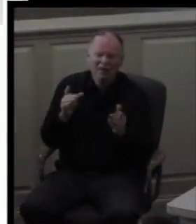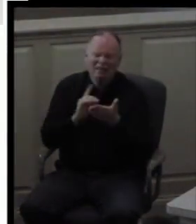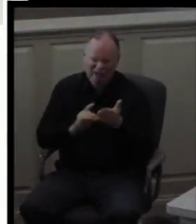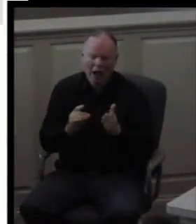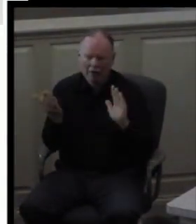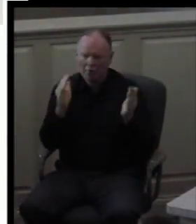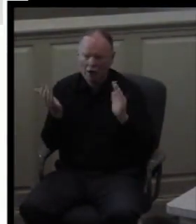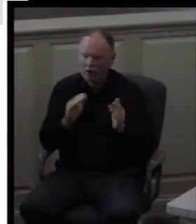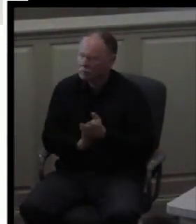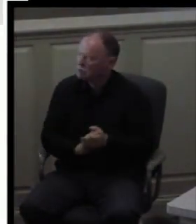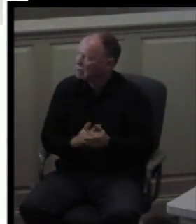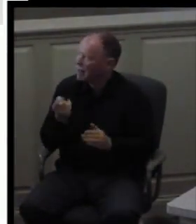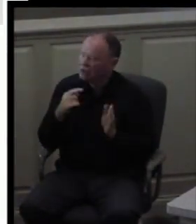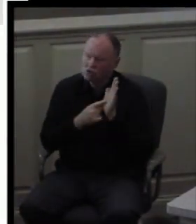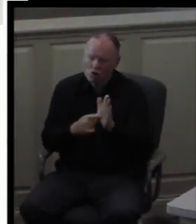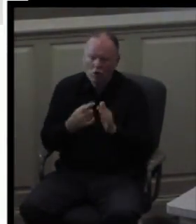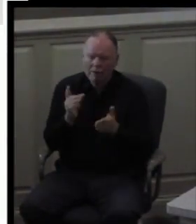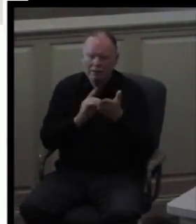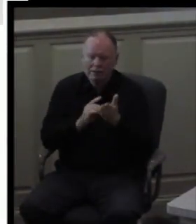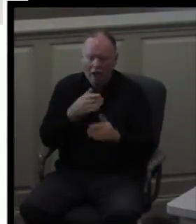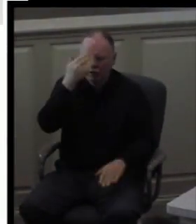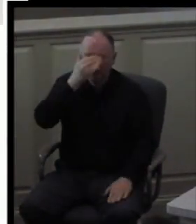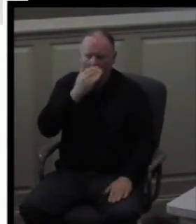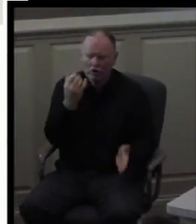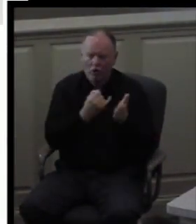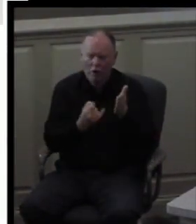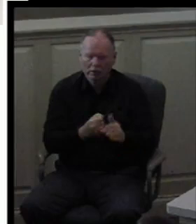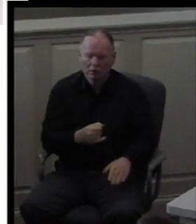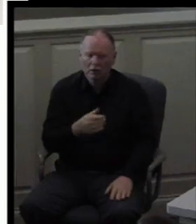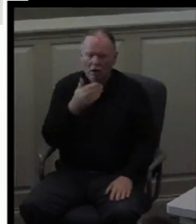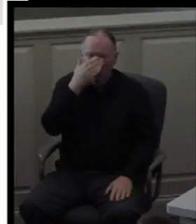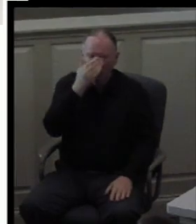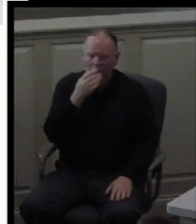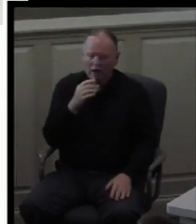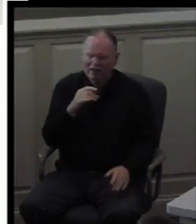I'll quickly run through these elevations. This is the front south elevation.